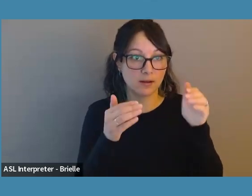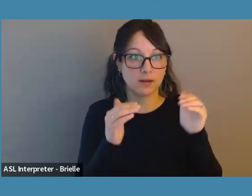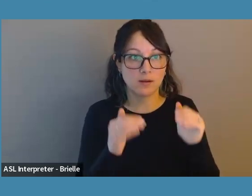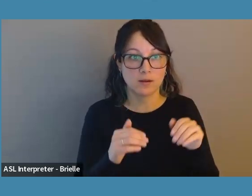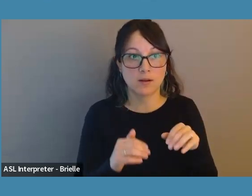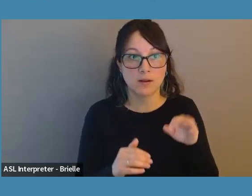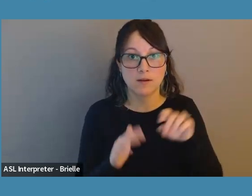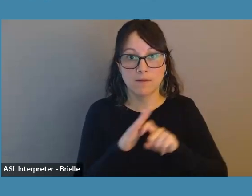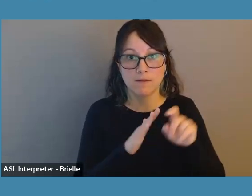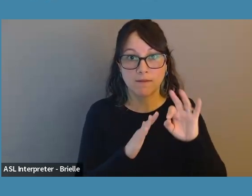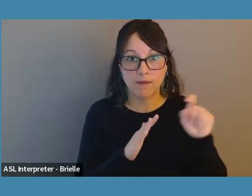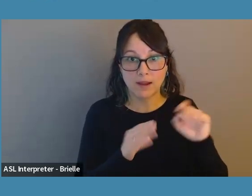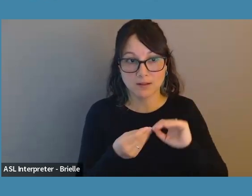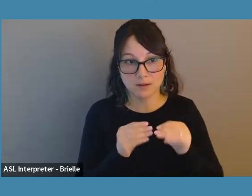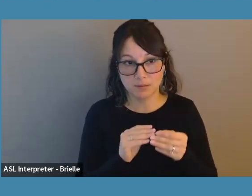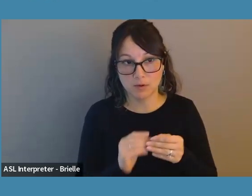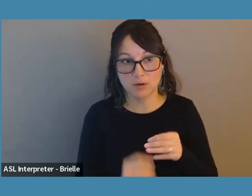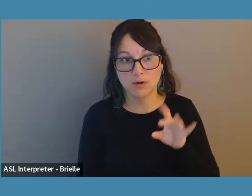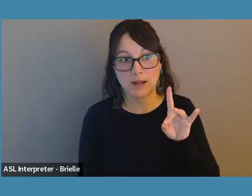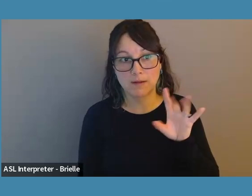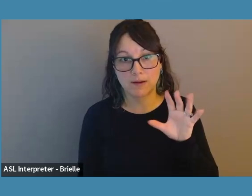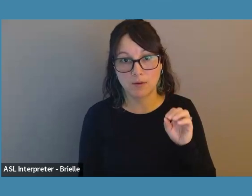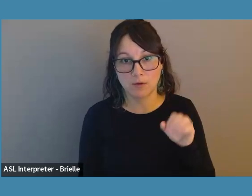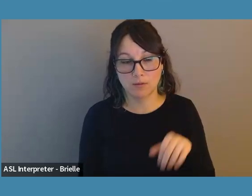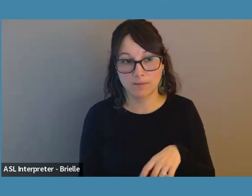850-412-3649. Their fax number is